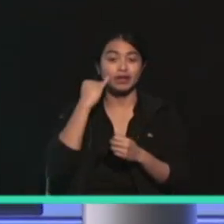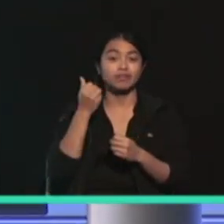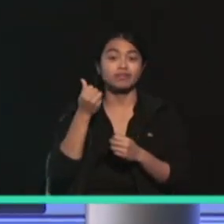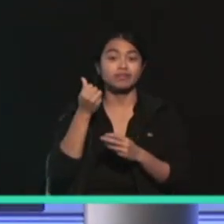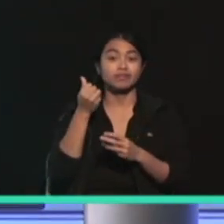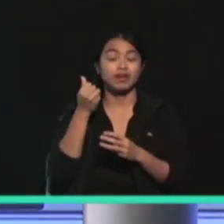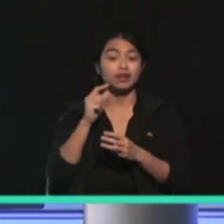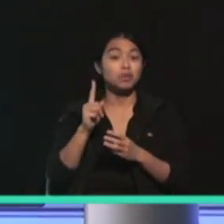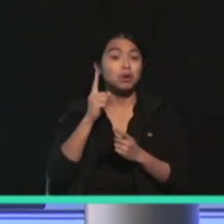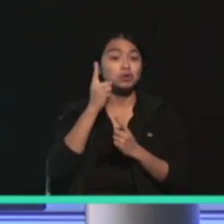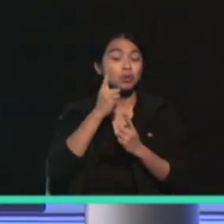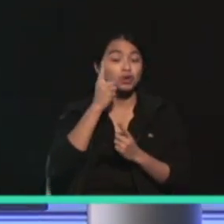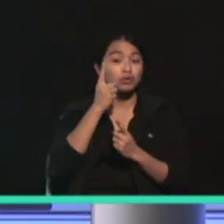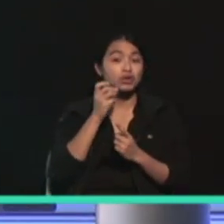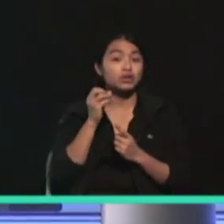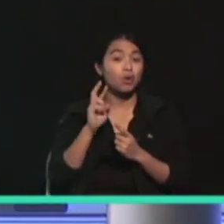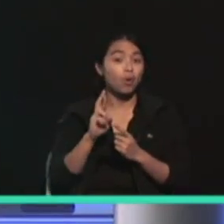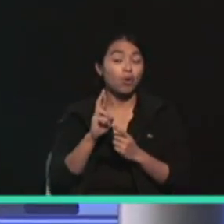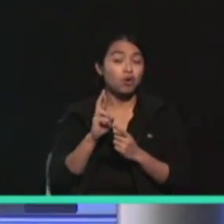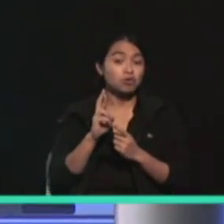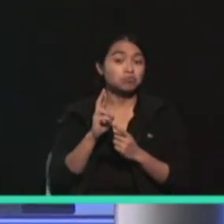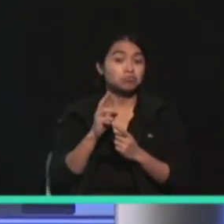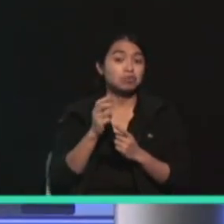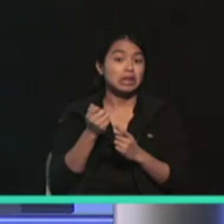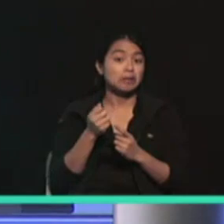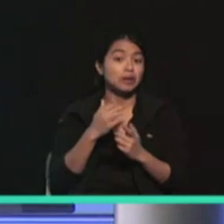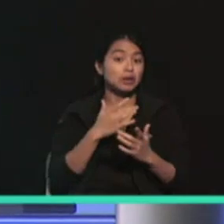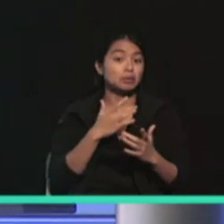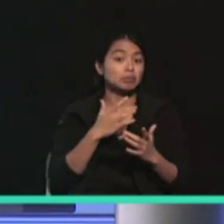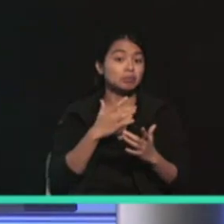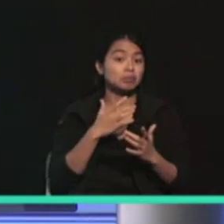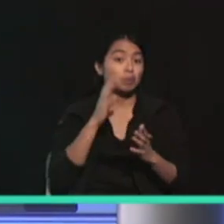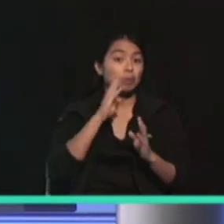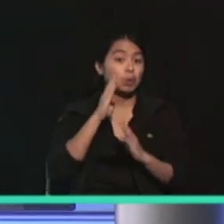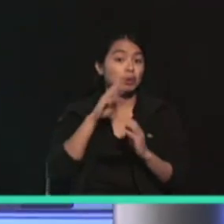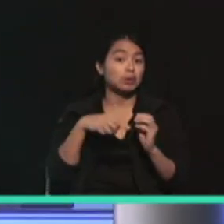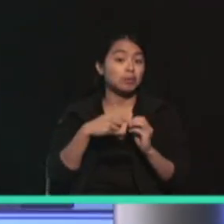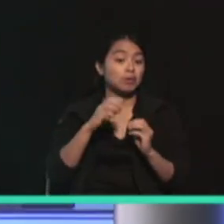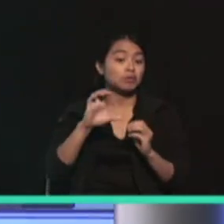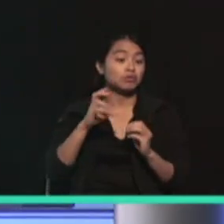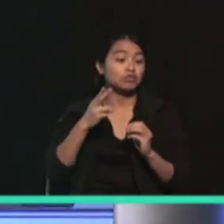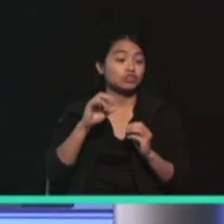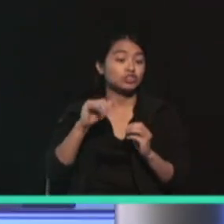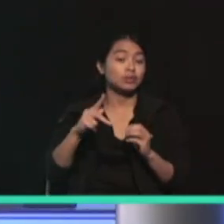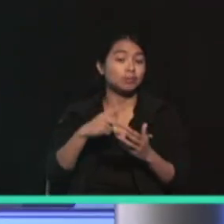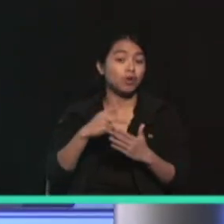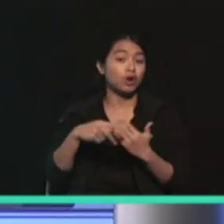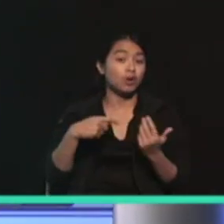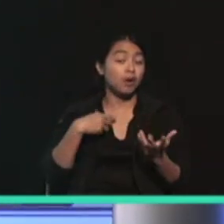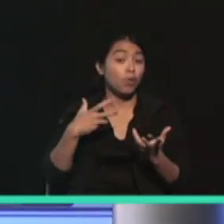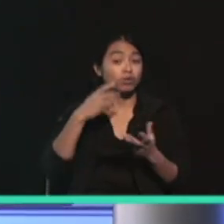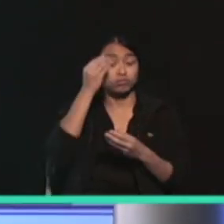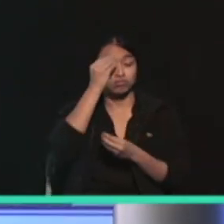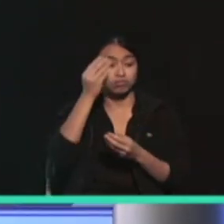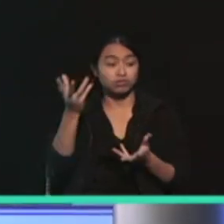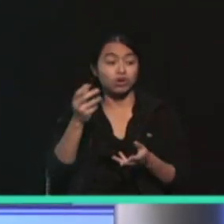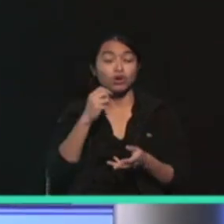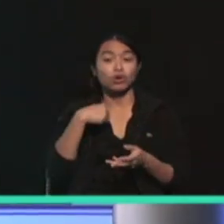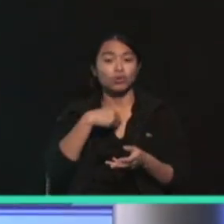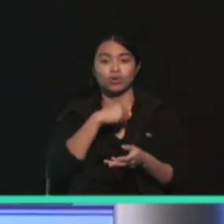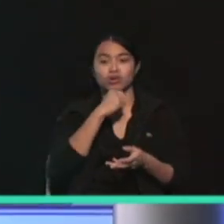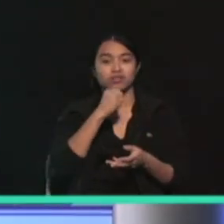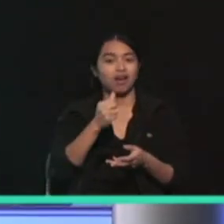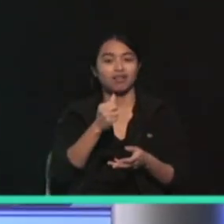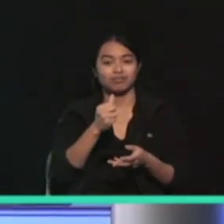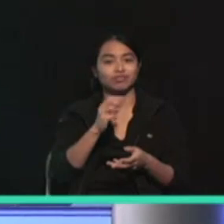is wondering or in fact a little bit worried when we talk about the CHIP program, I want to assure you we're not talking about